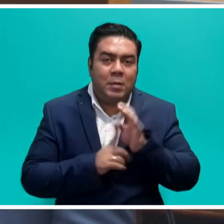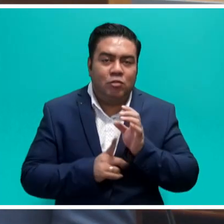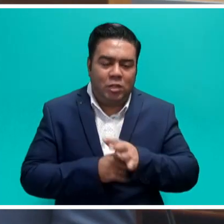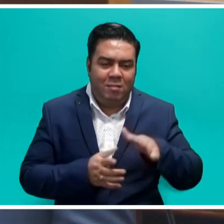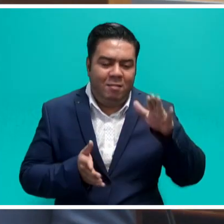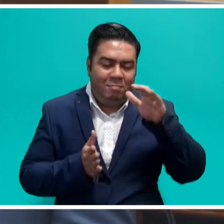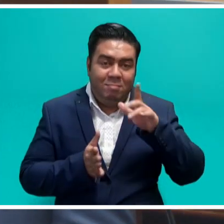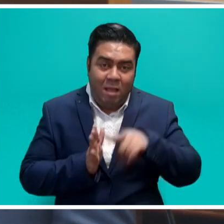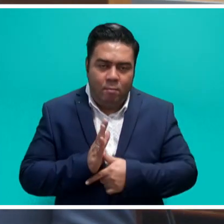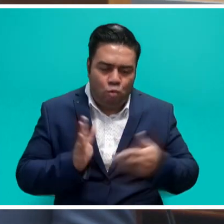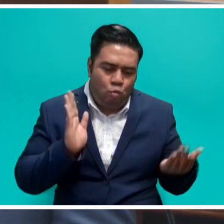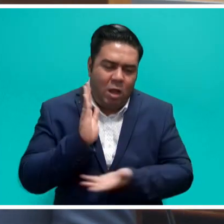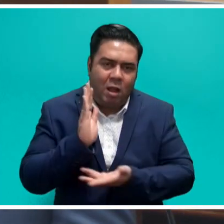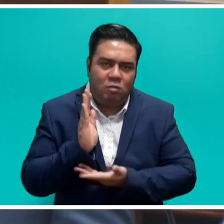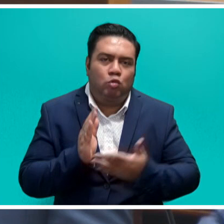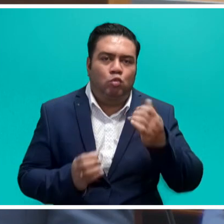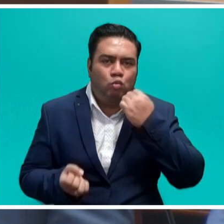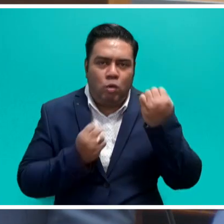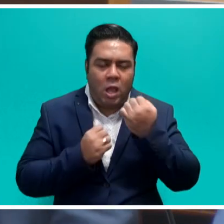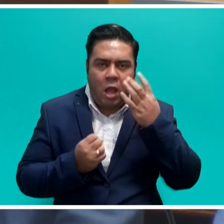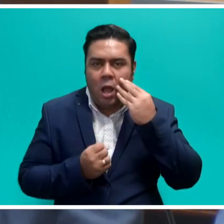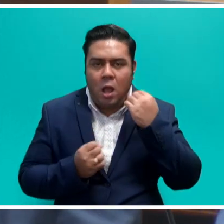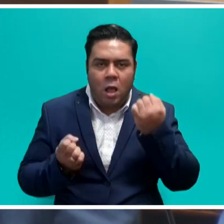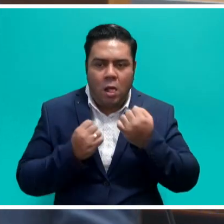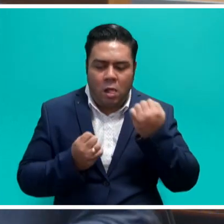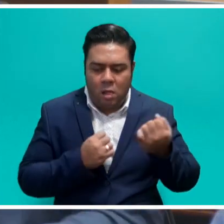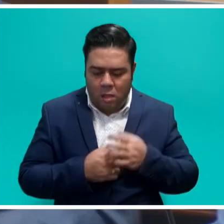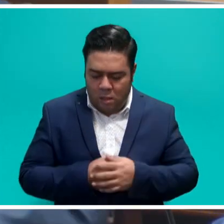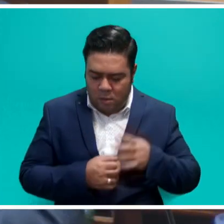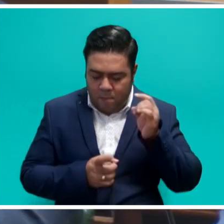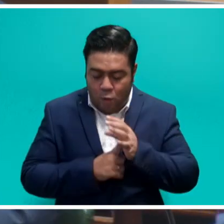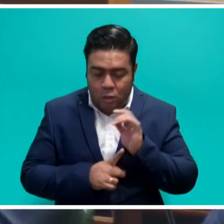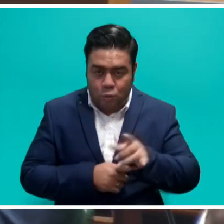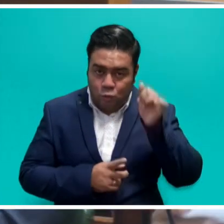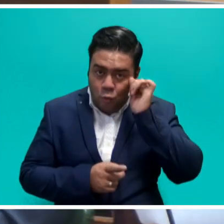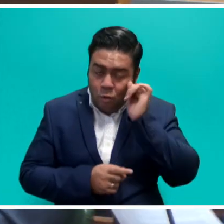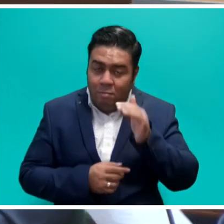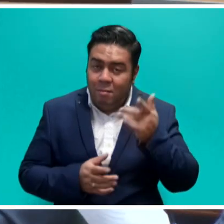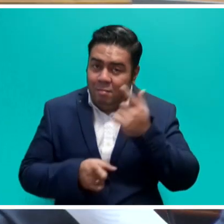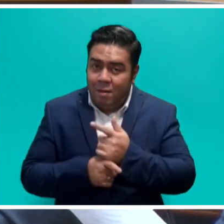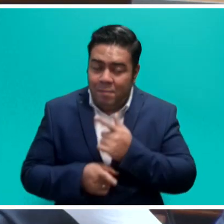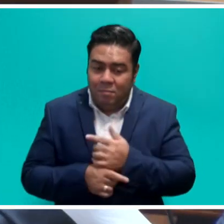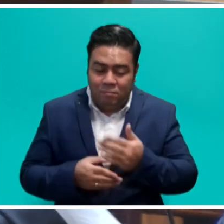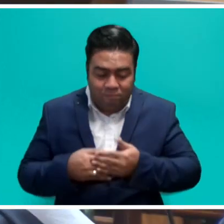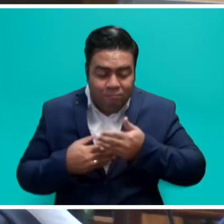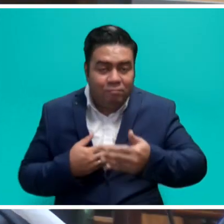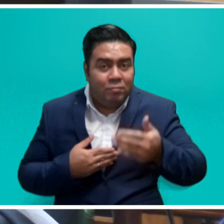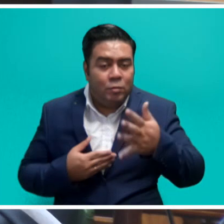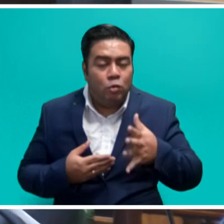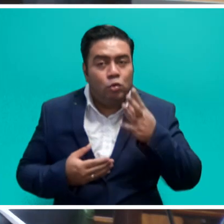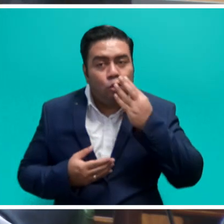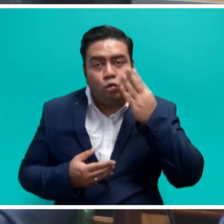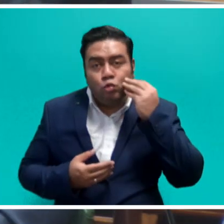season. Mr. Speaker, it is imperative to note that the labor shortage extends beyond the sugar industry and